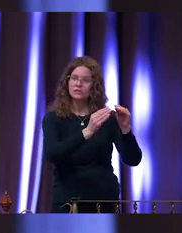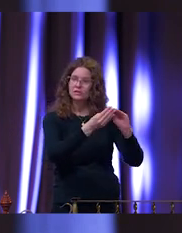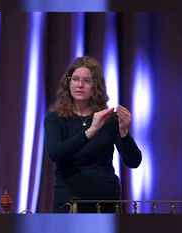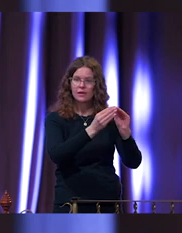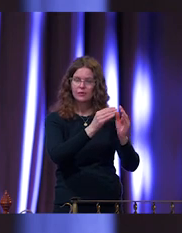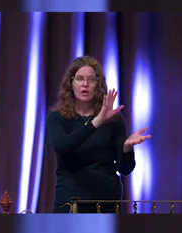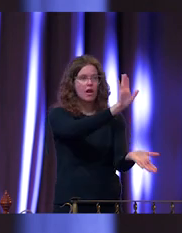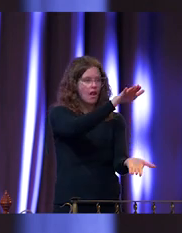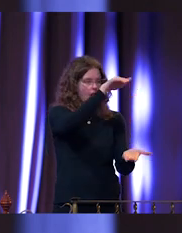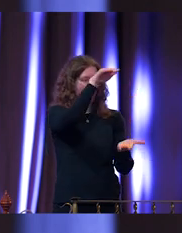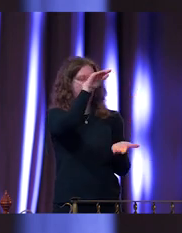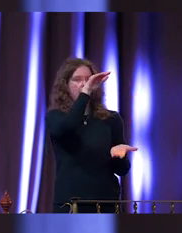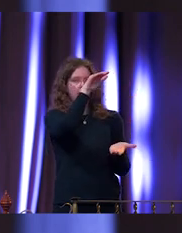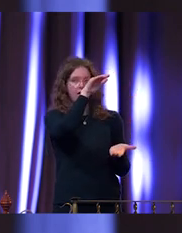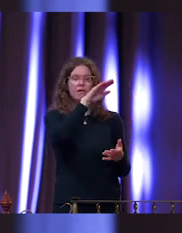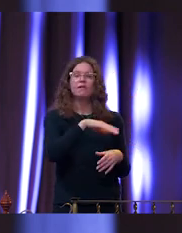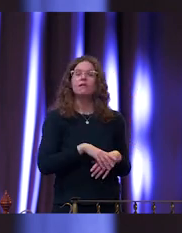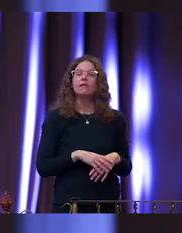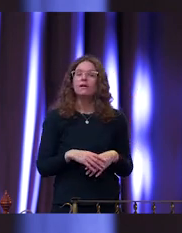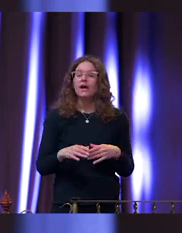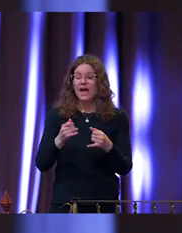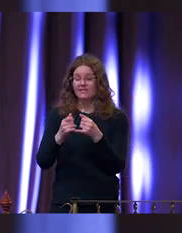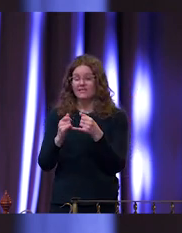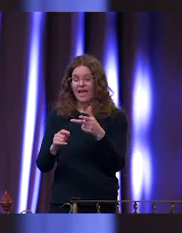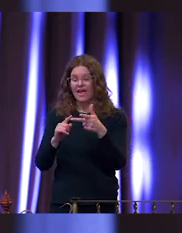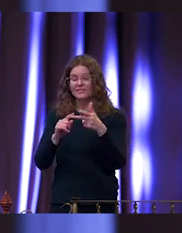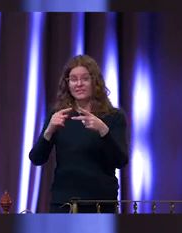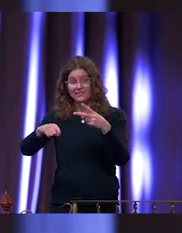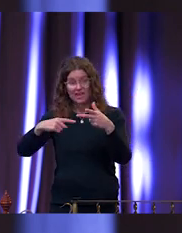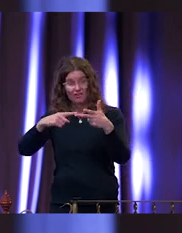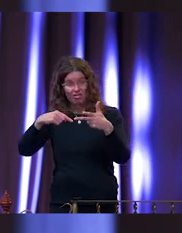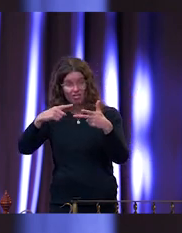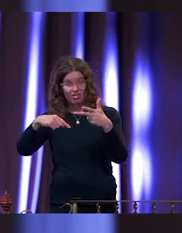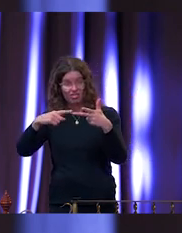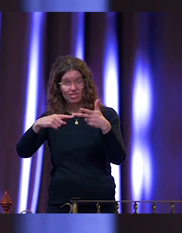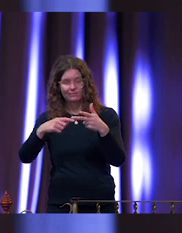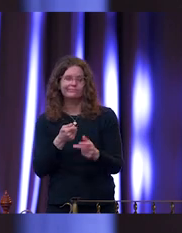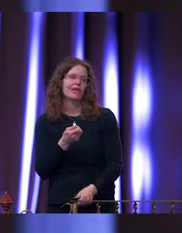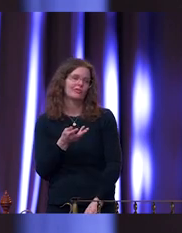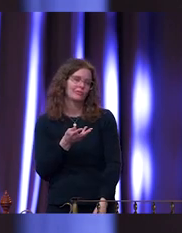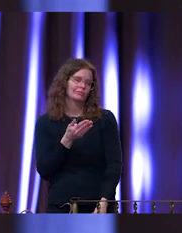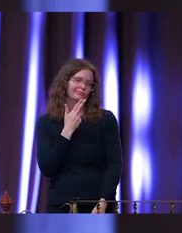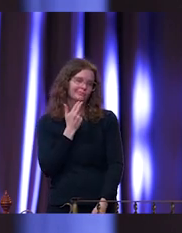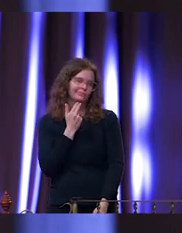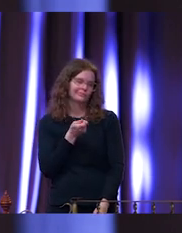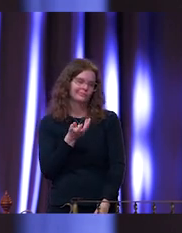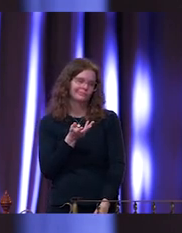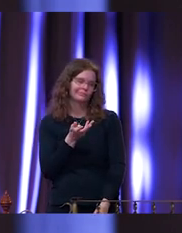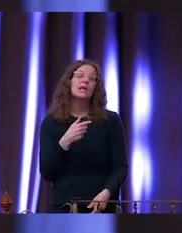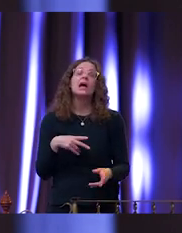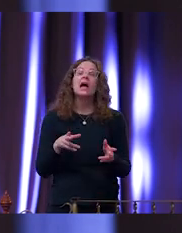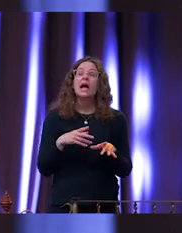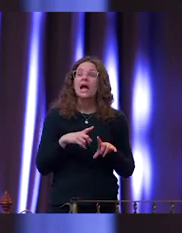grantee partners within that cycle, and then the very last cycle, a few, right? And depending on the time of